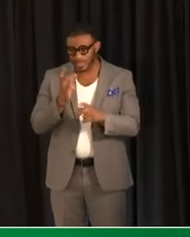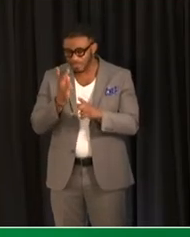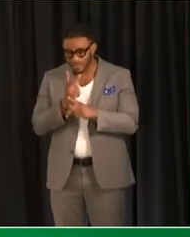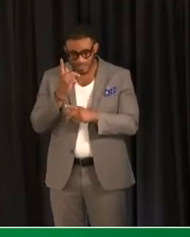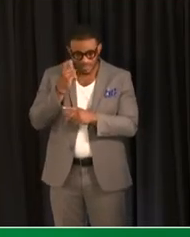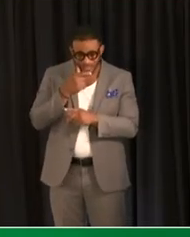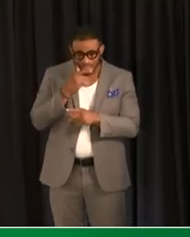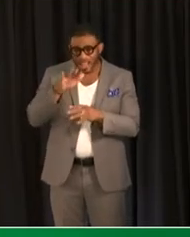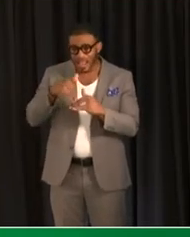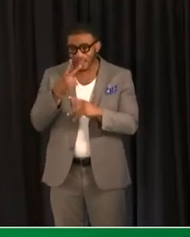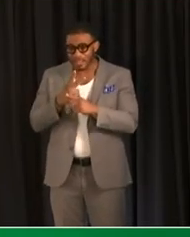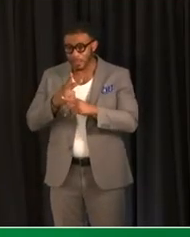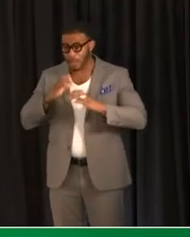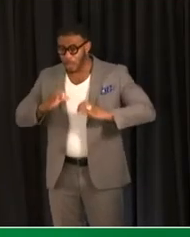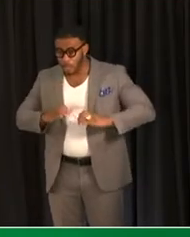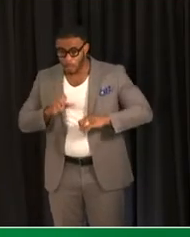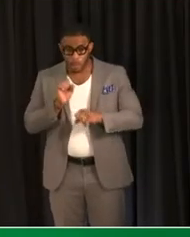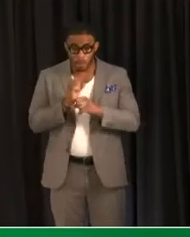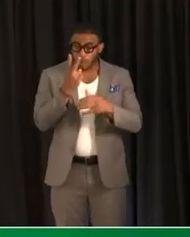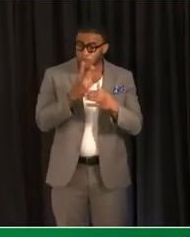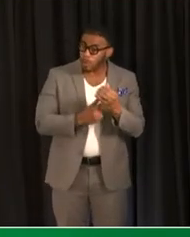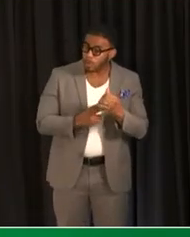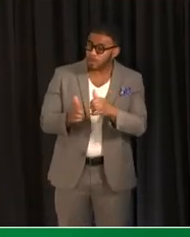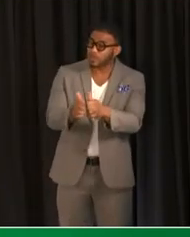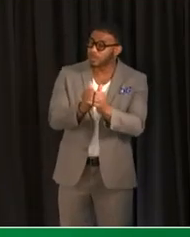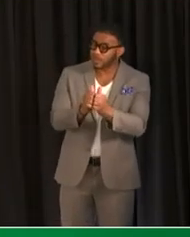things to keep our customers and employees